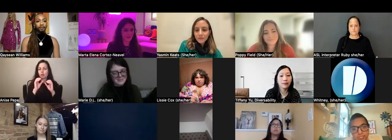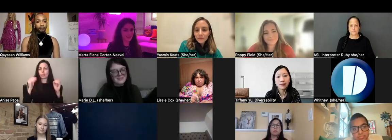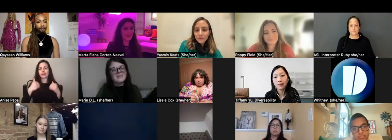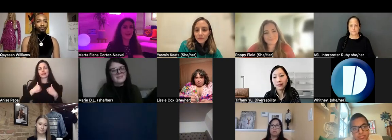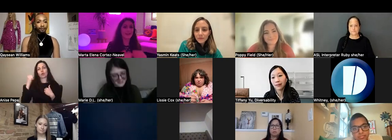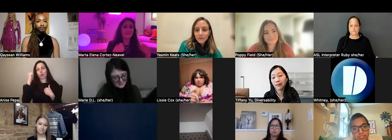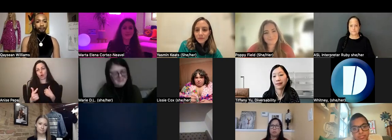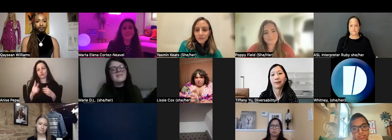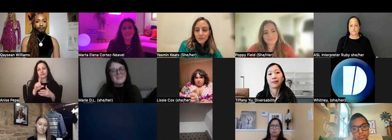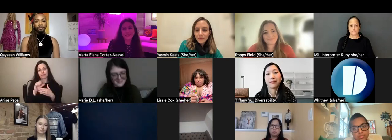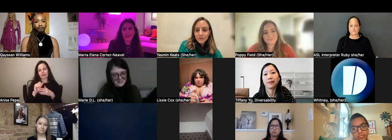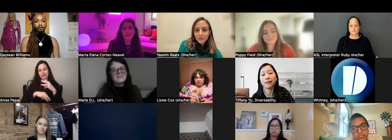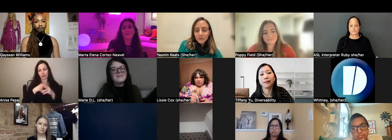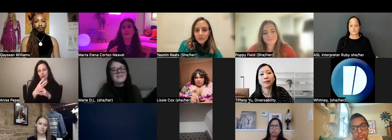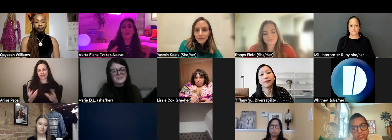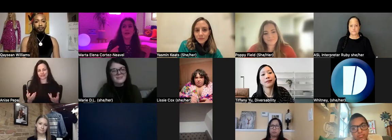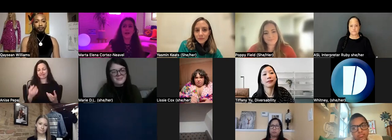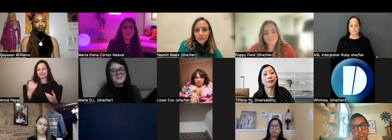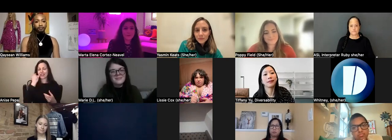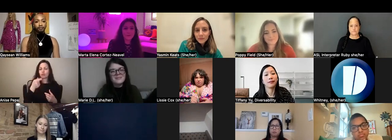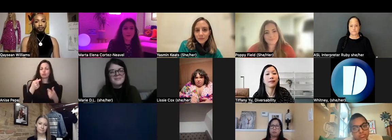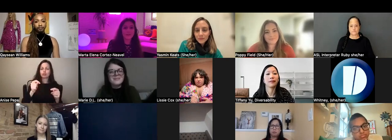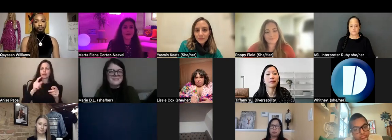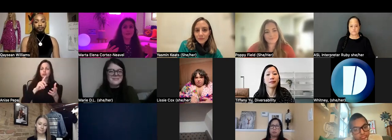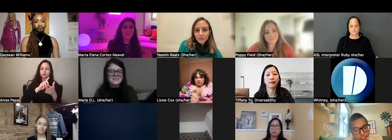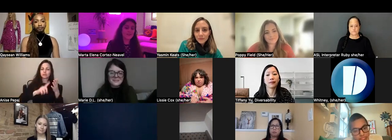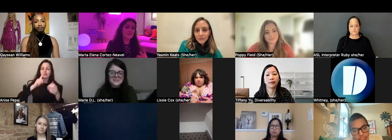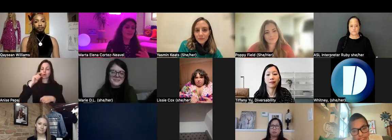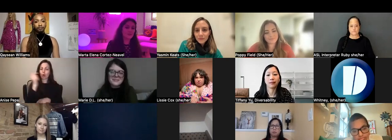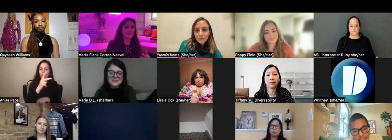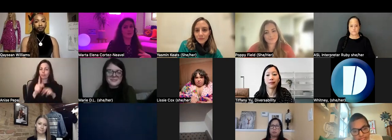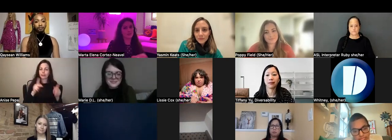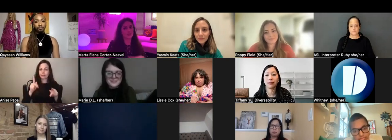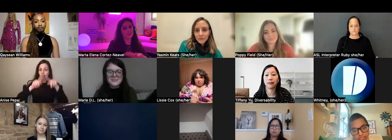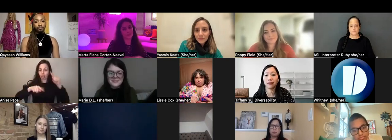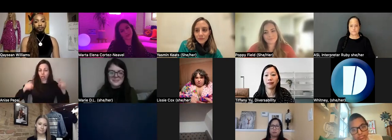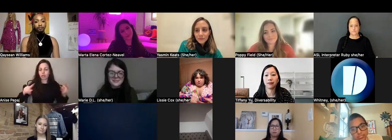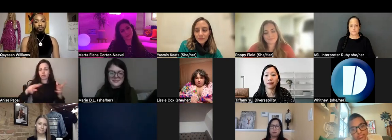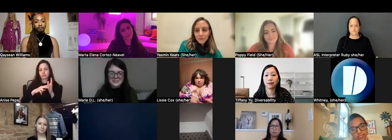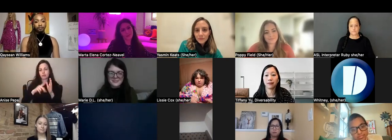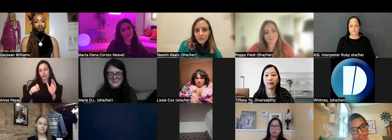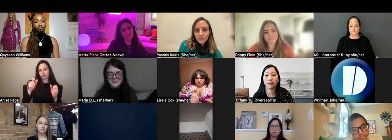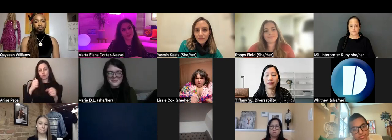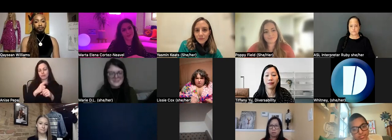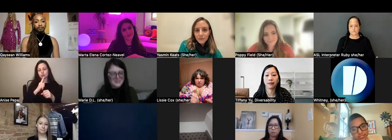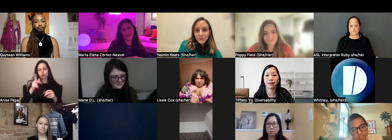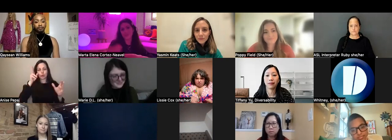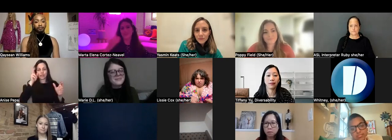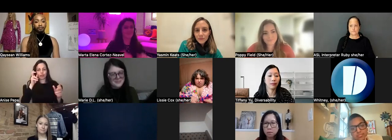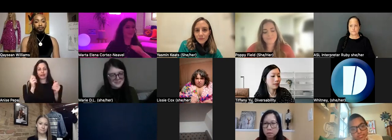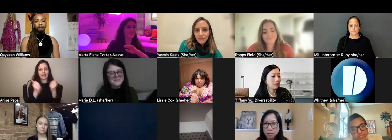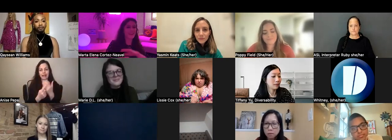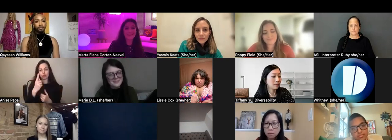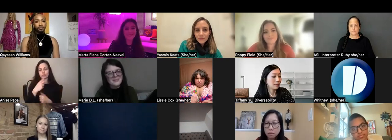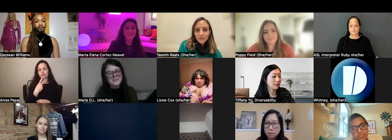world, right? And if you're trying to design for everyone, that means that you need to make sure you're hearing everyone's voices. So I don't know if